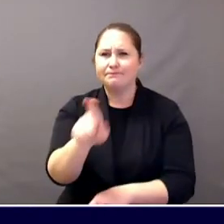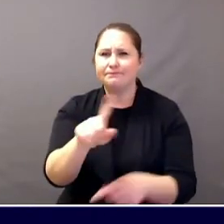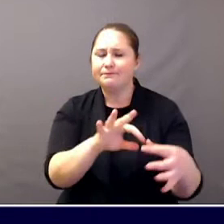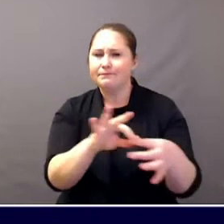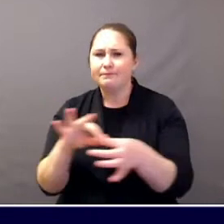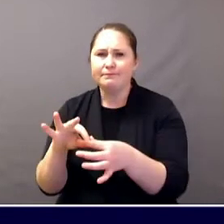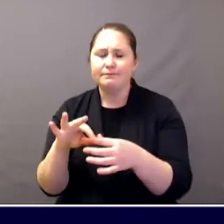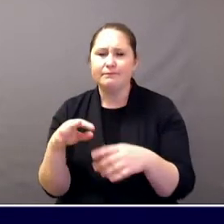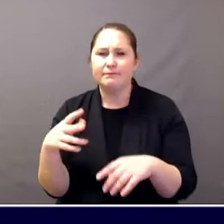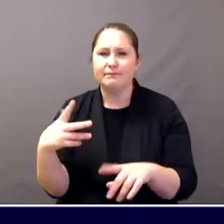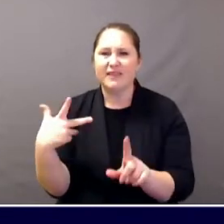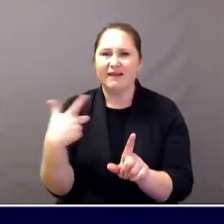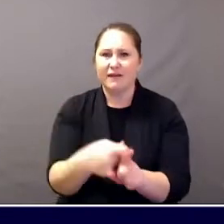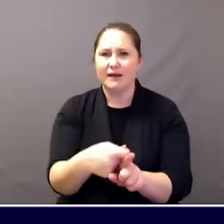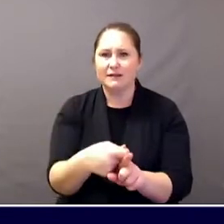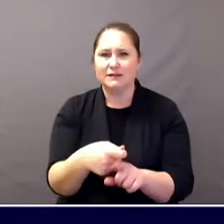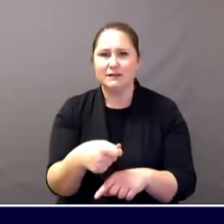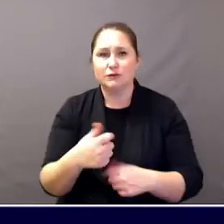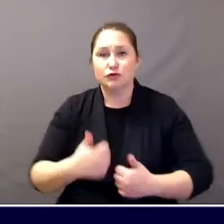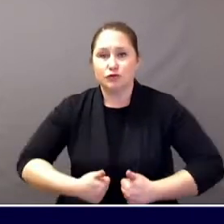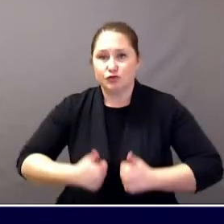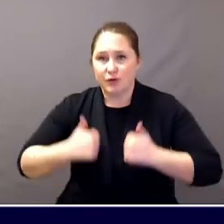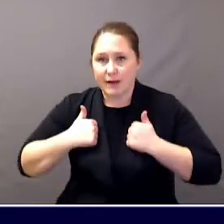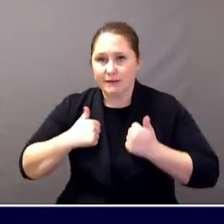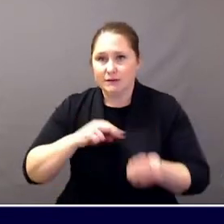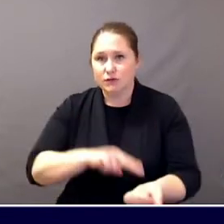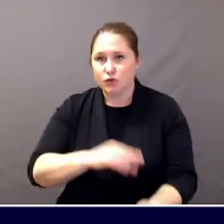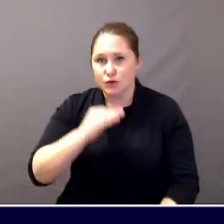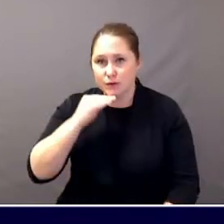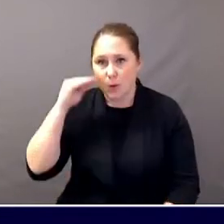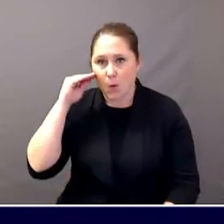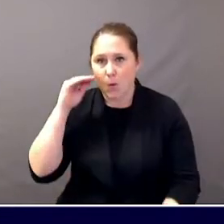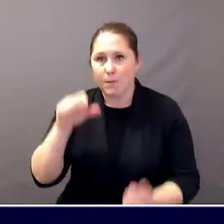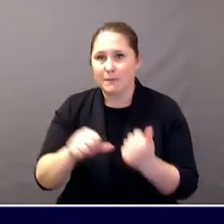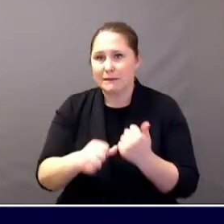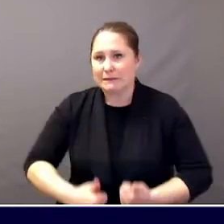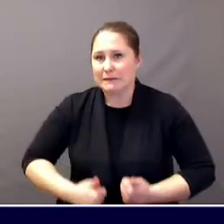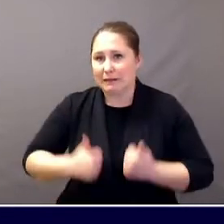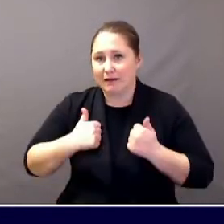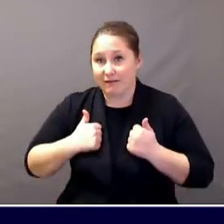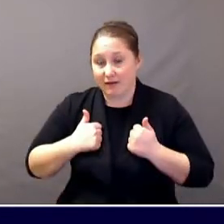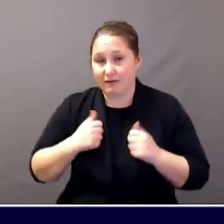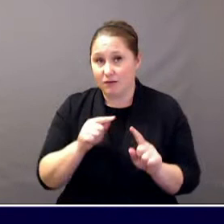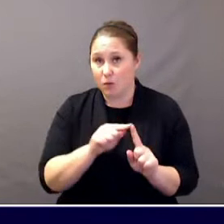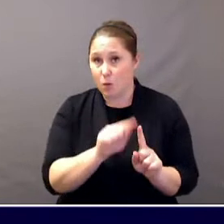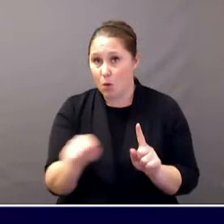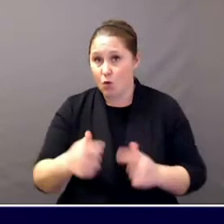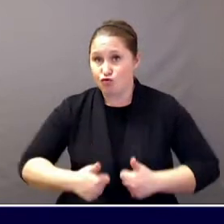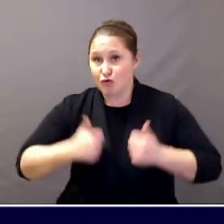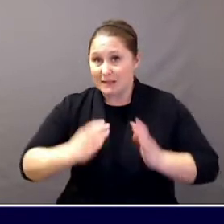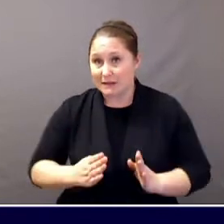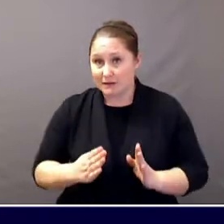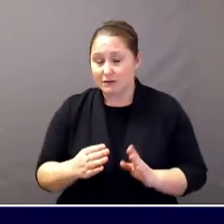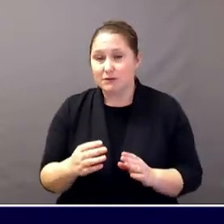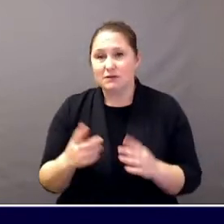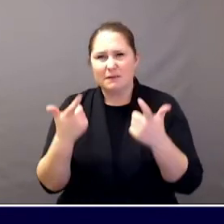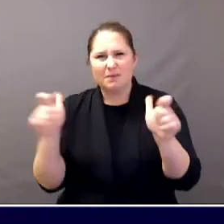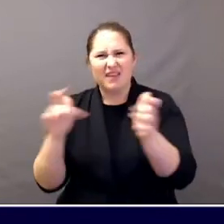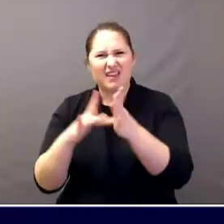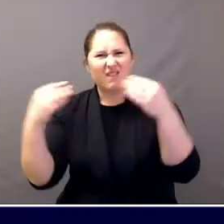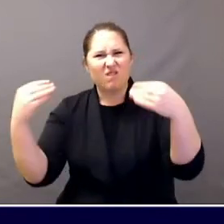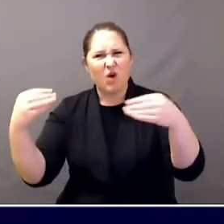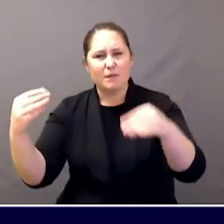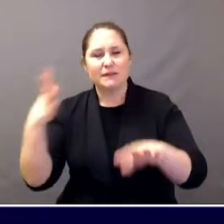of people in nursing homes and assisted living facilities being done by those large pharmacies.